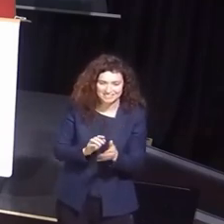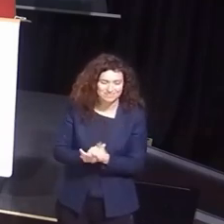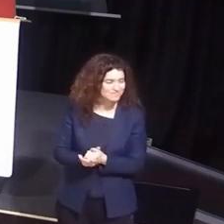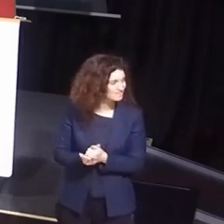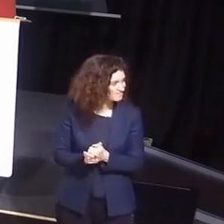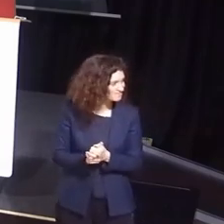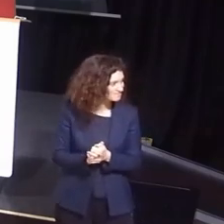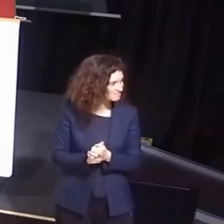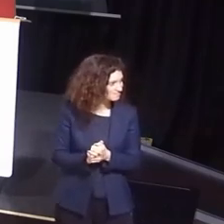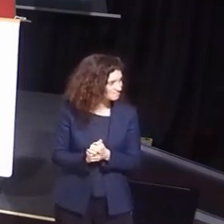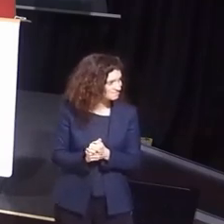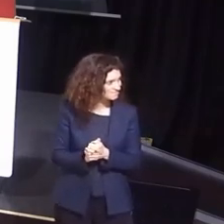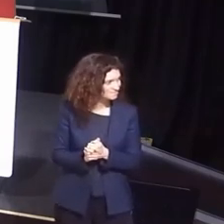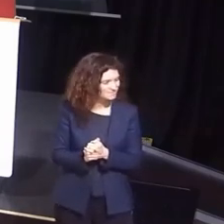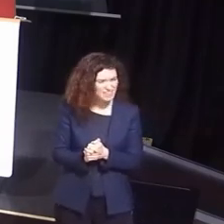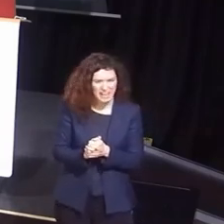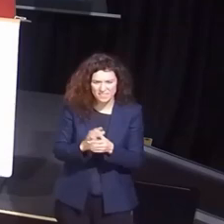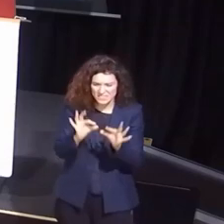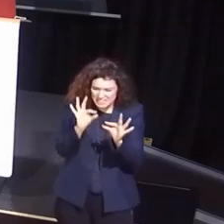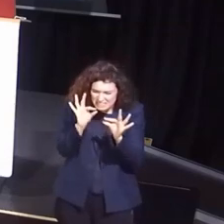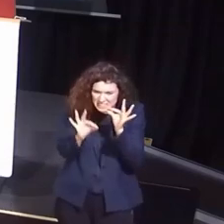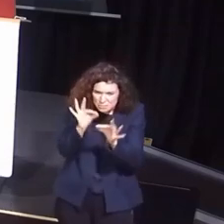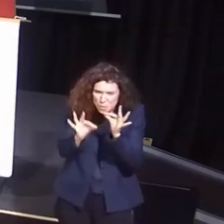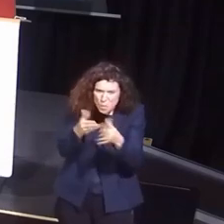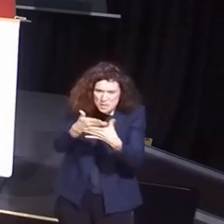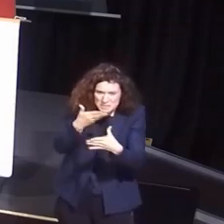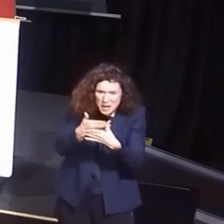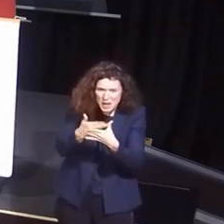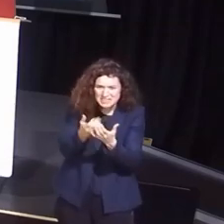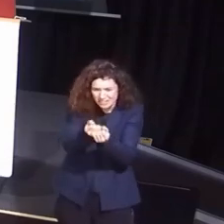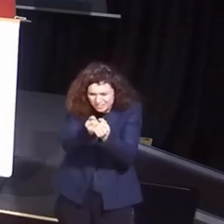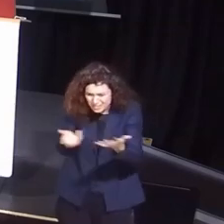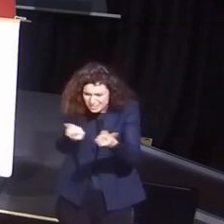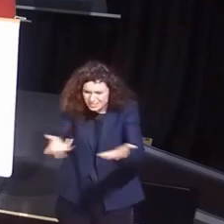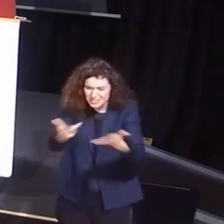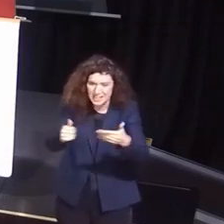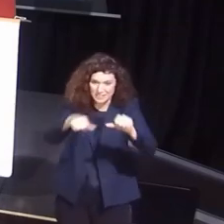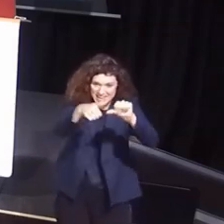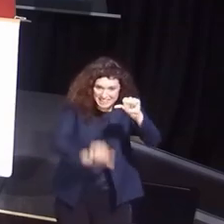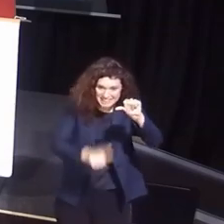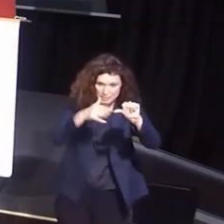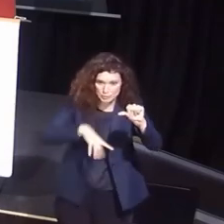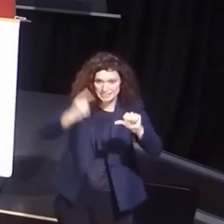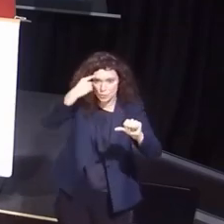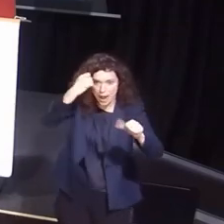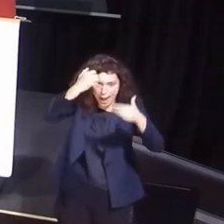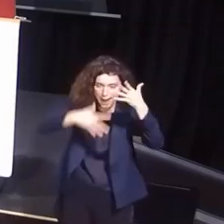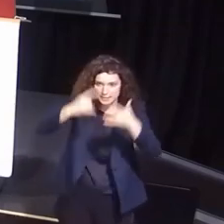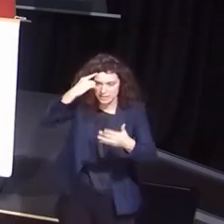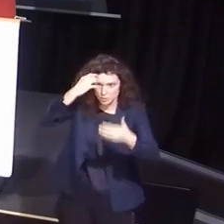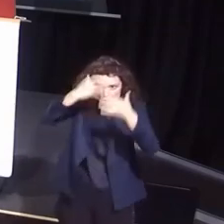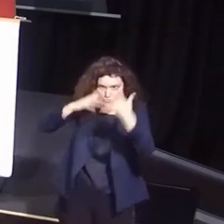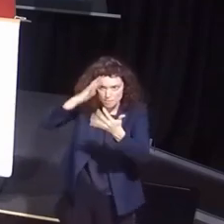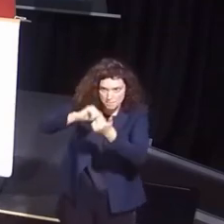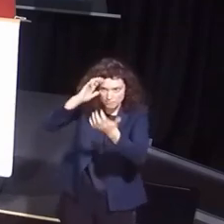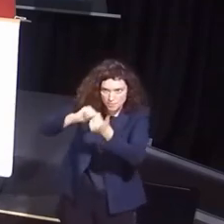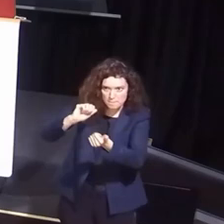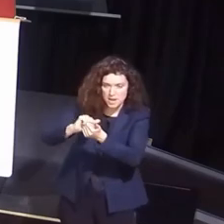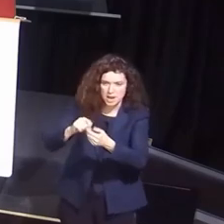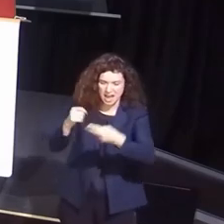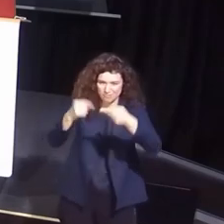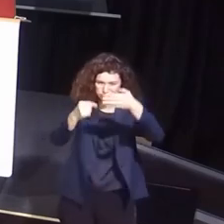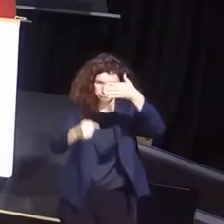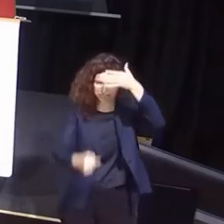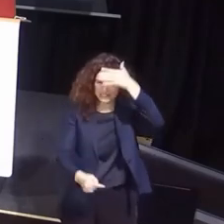the menial tasks, like the numbers of menial tasks, the lists you have to keep in your head, your massive inventory that you